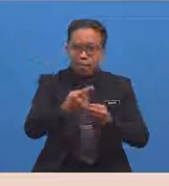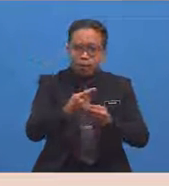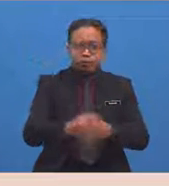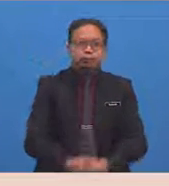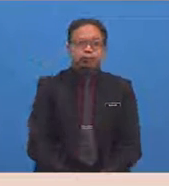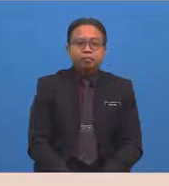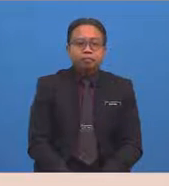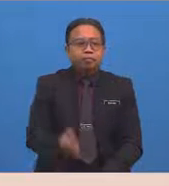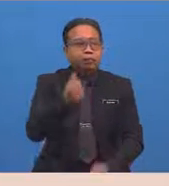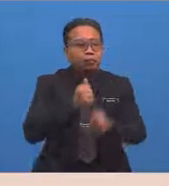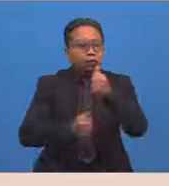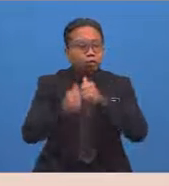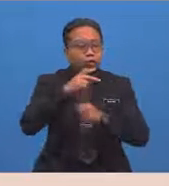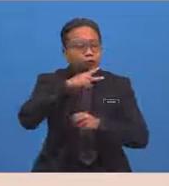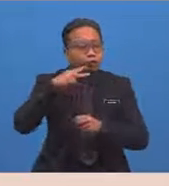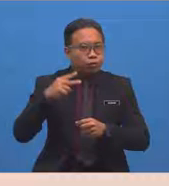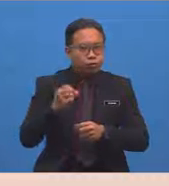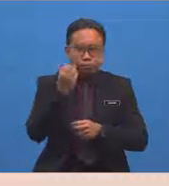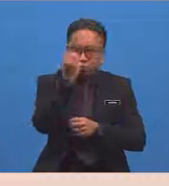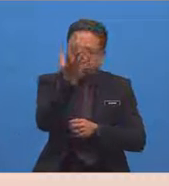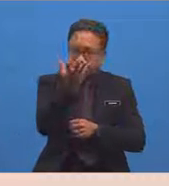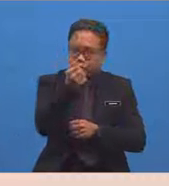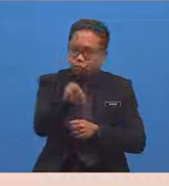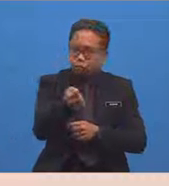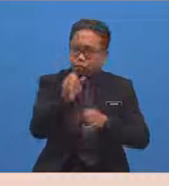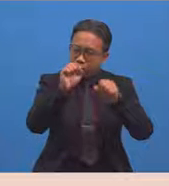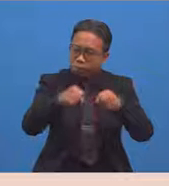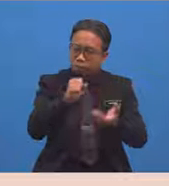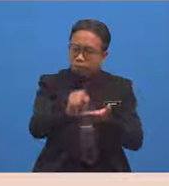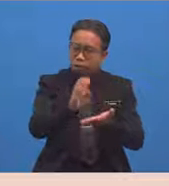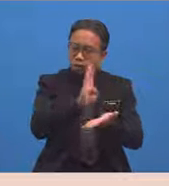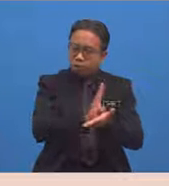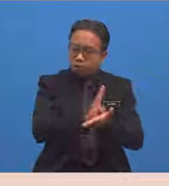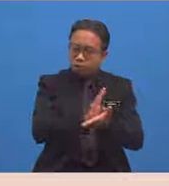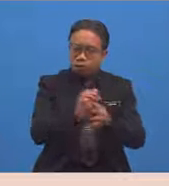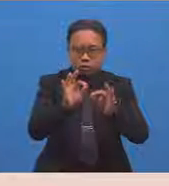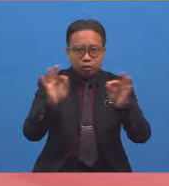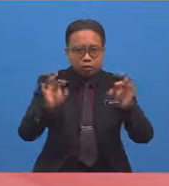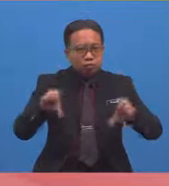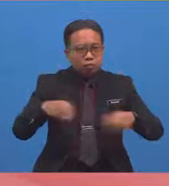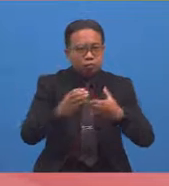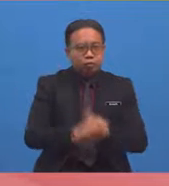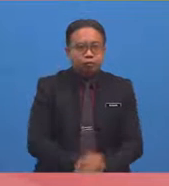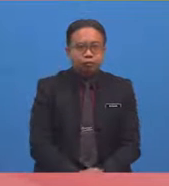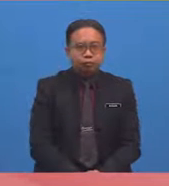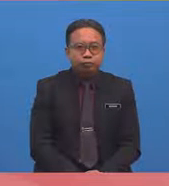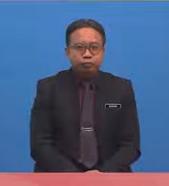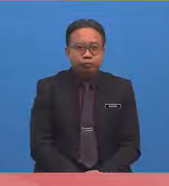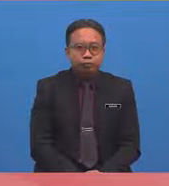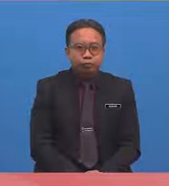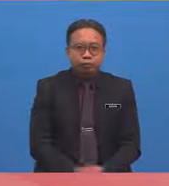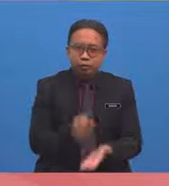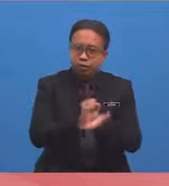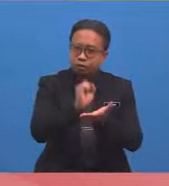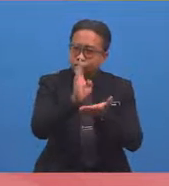And action verbs will let you know what the subject of a sentence is doing. For instance, the